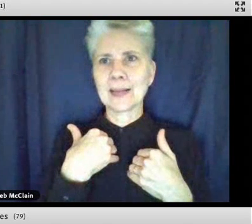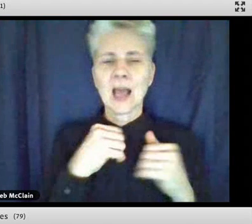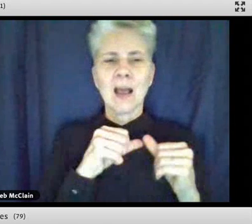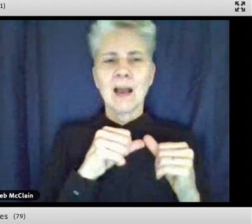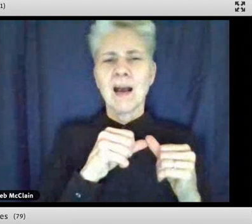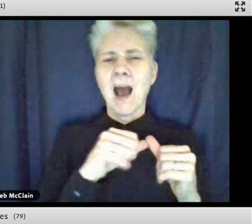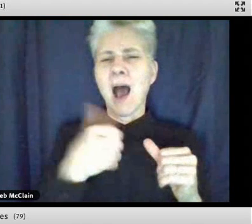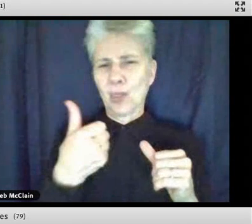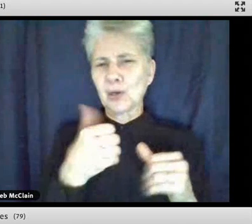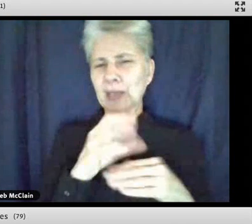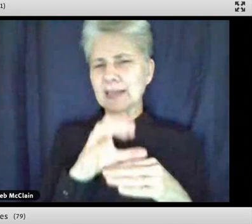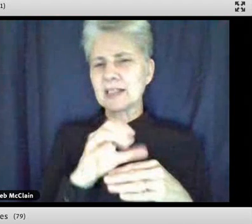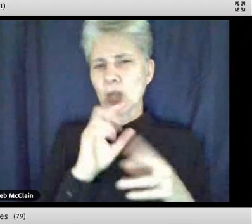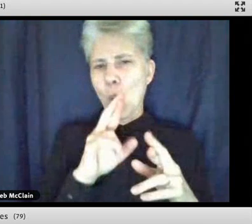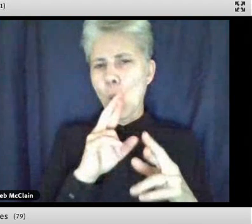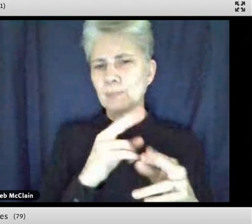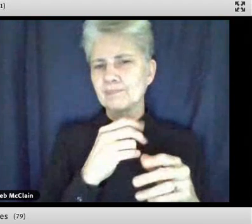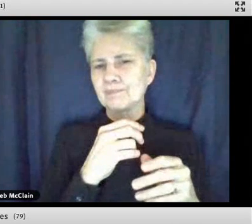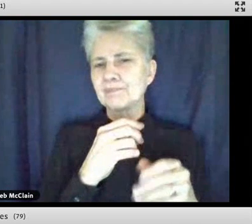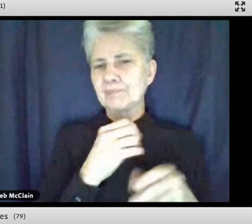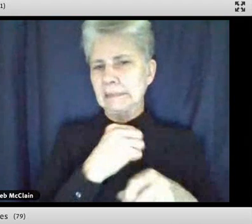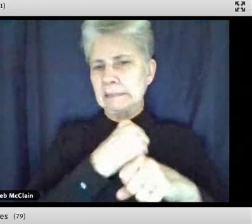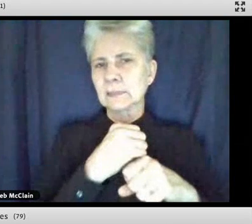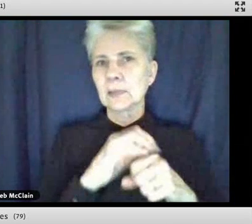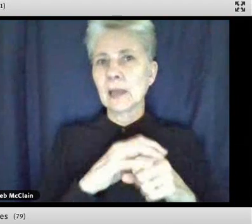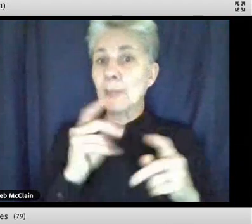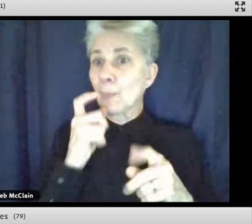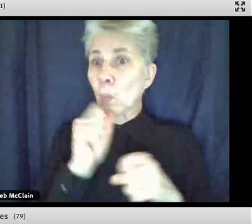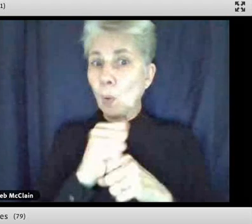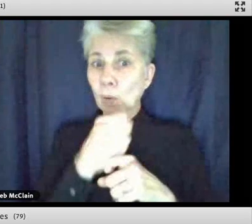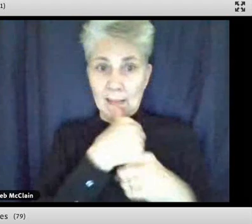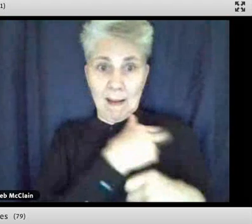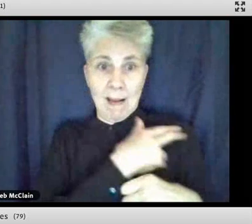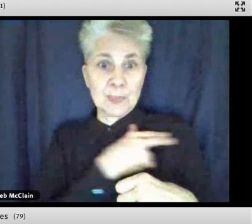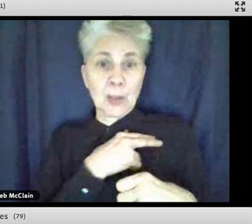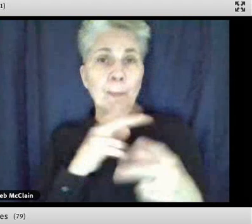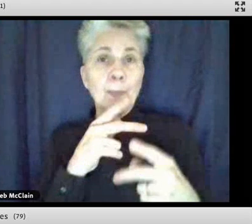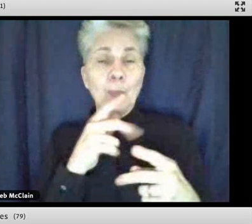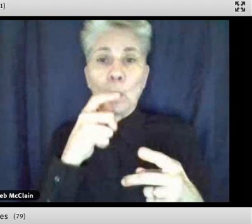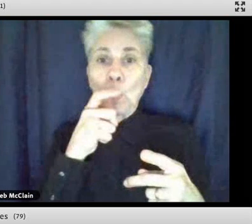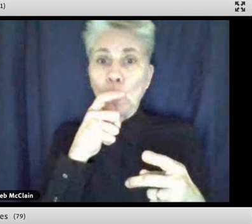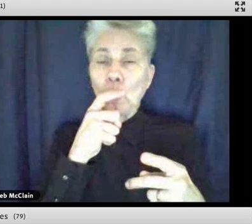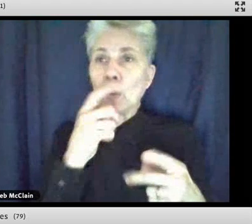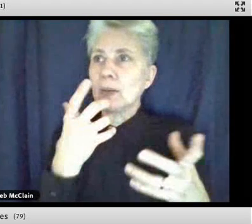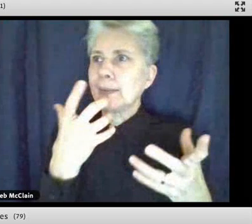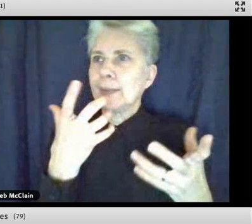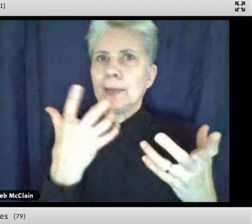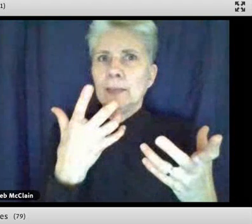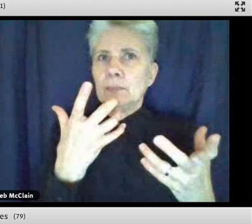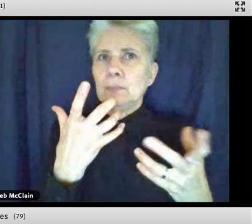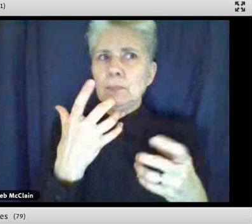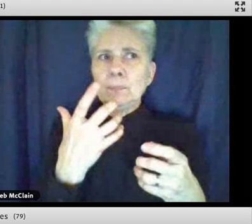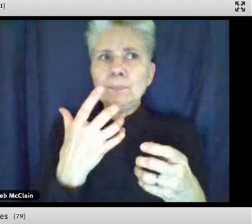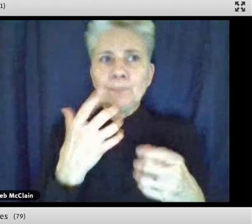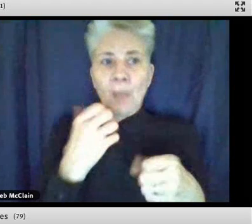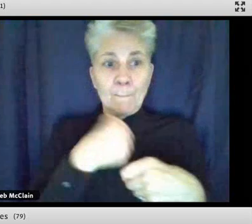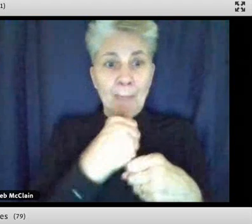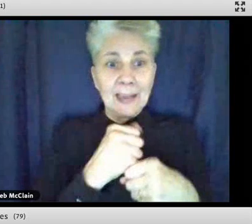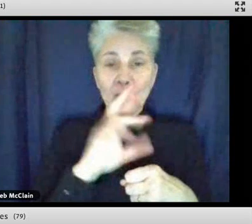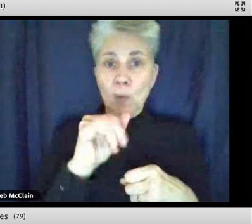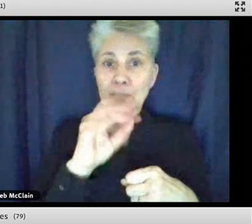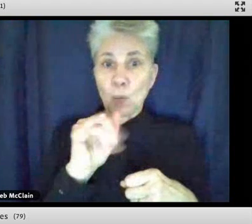that. Yeah, people that work in the hospital, people who are making, the respirators to help with us